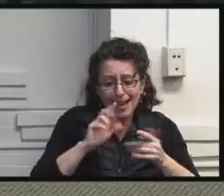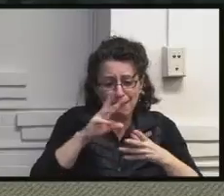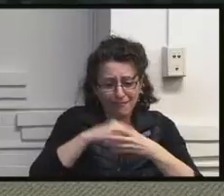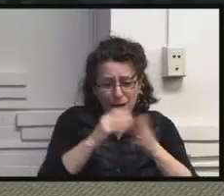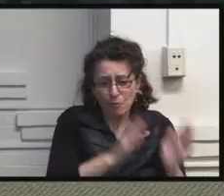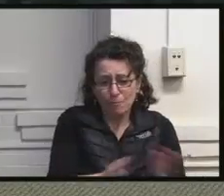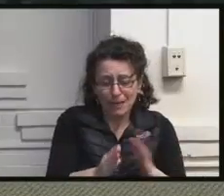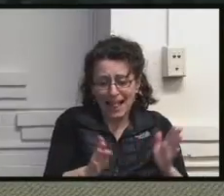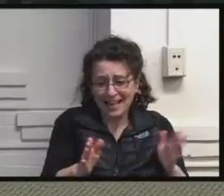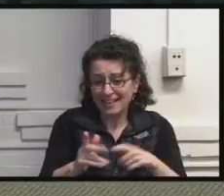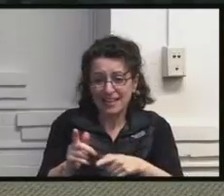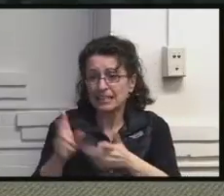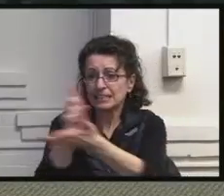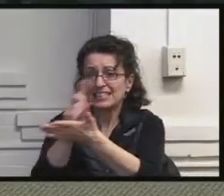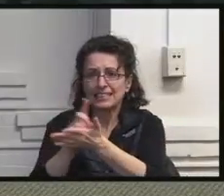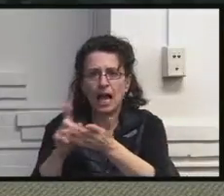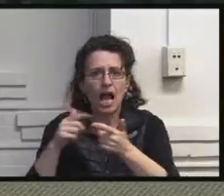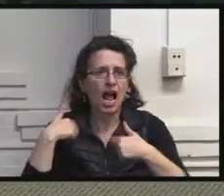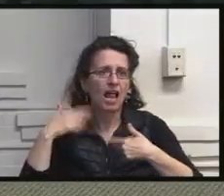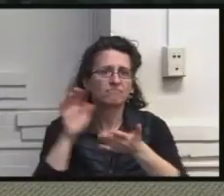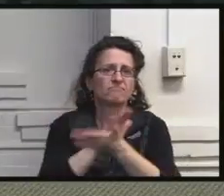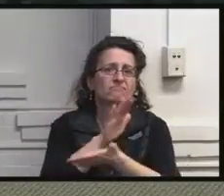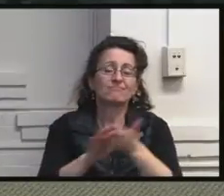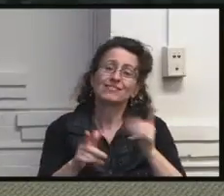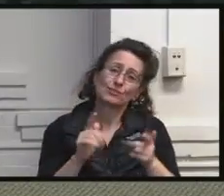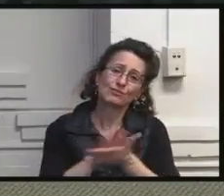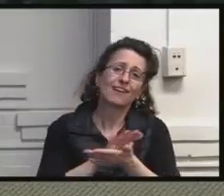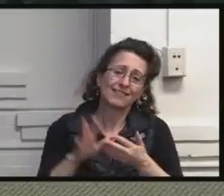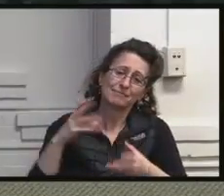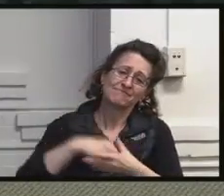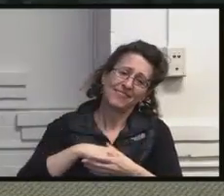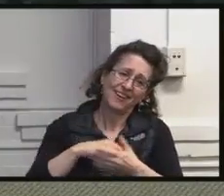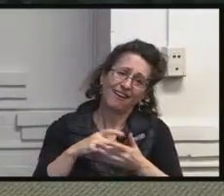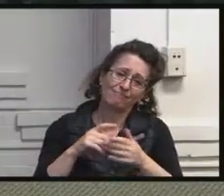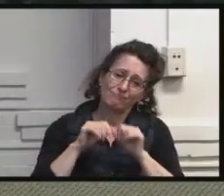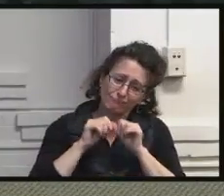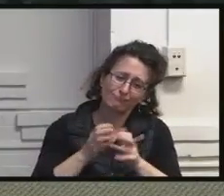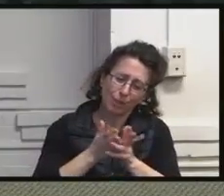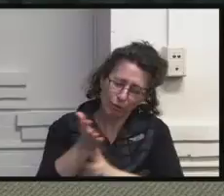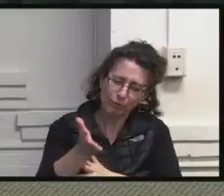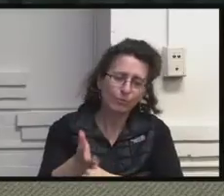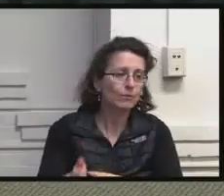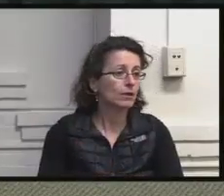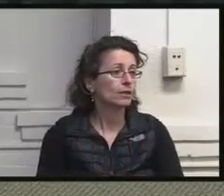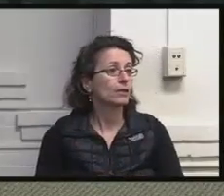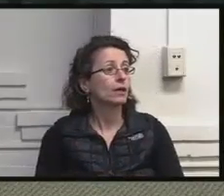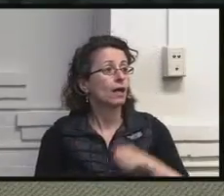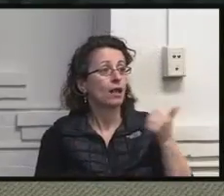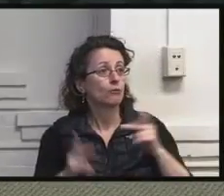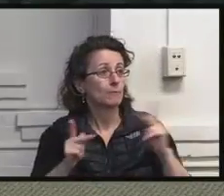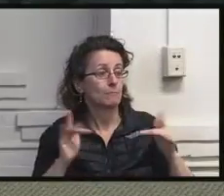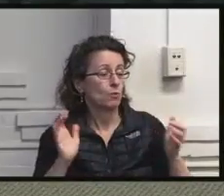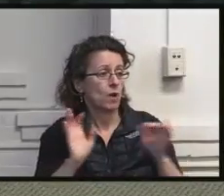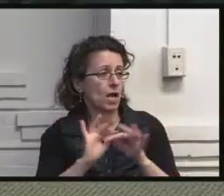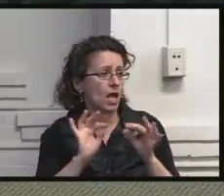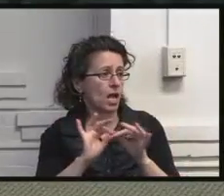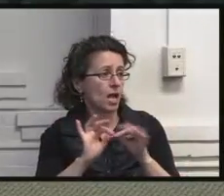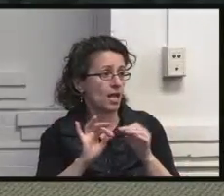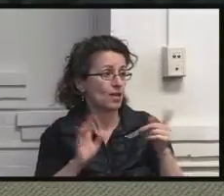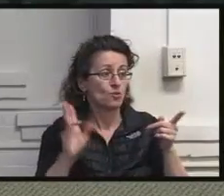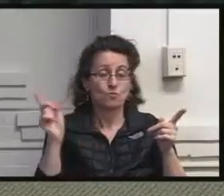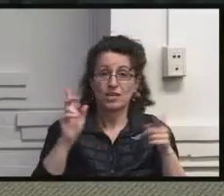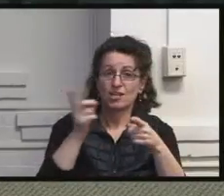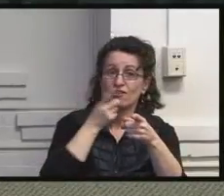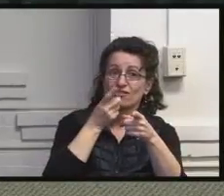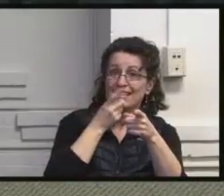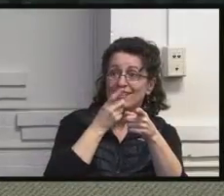one the whole time. Is there anybody who's in attendance who wants to speak to this? So, Dick, can you recommend someplace for them to go for dinner?